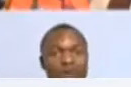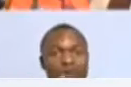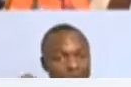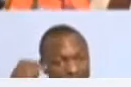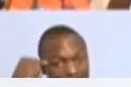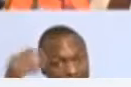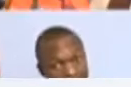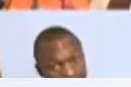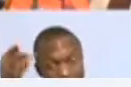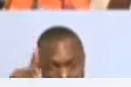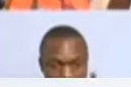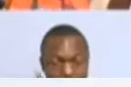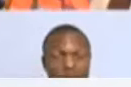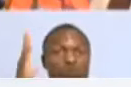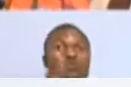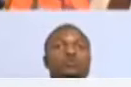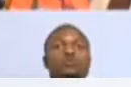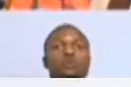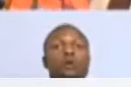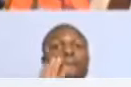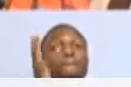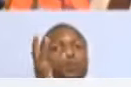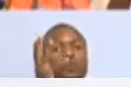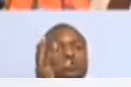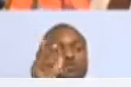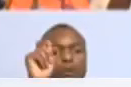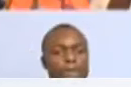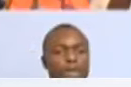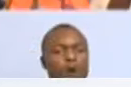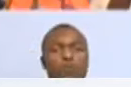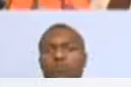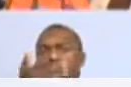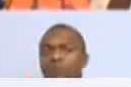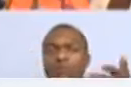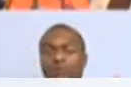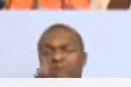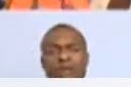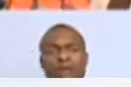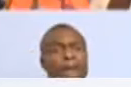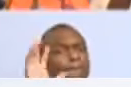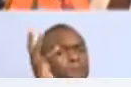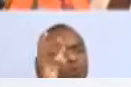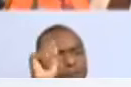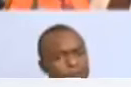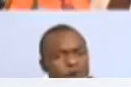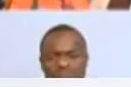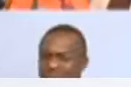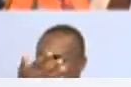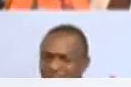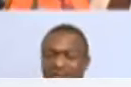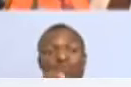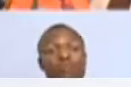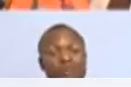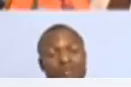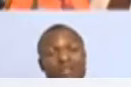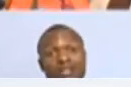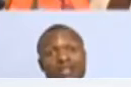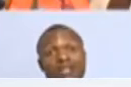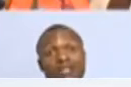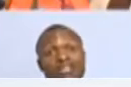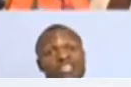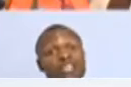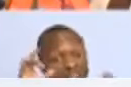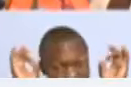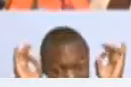to desist from bush burning. Too much bush burning, Madam Speaker, a harmful vice that threatens